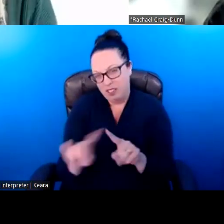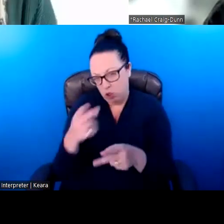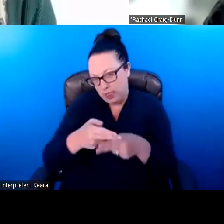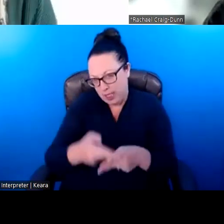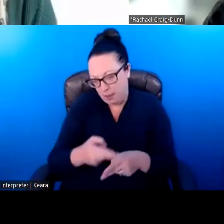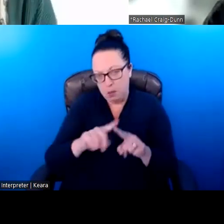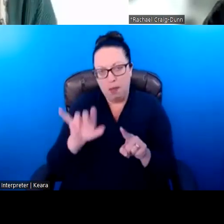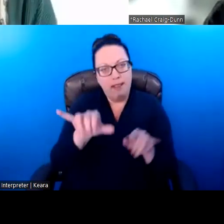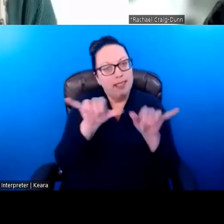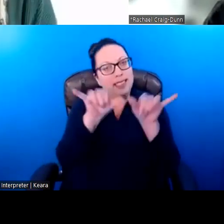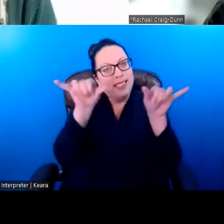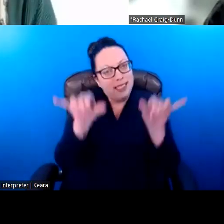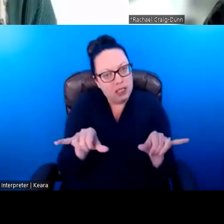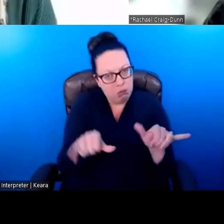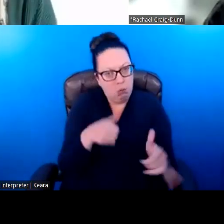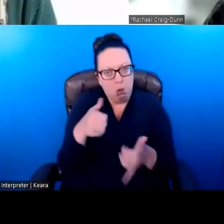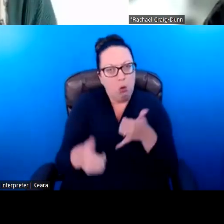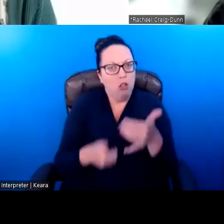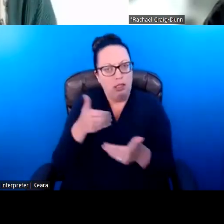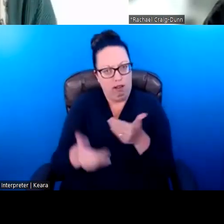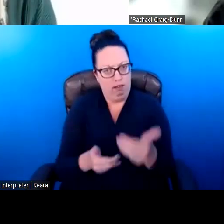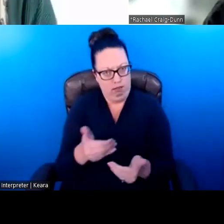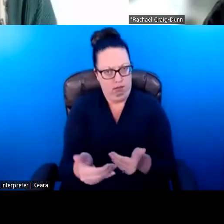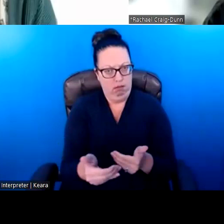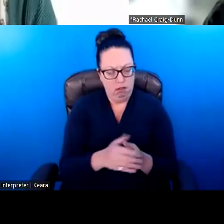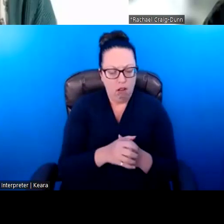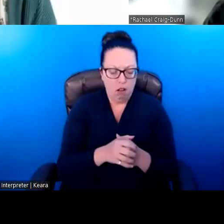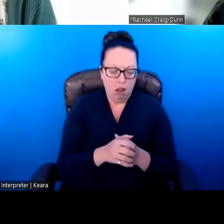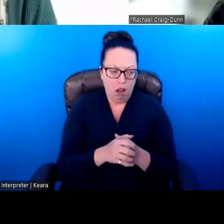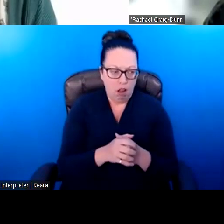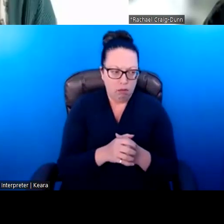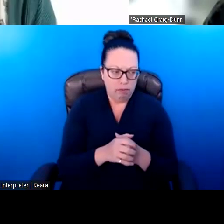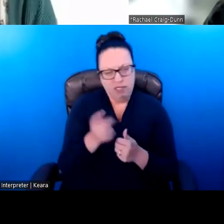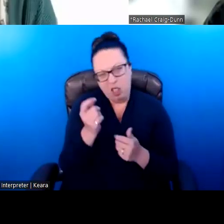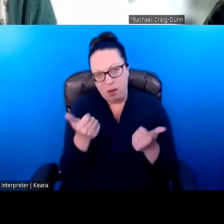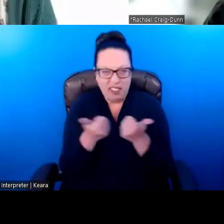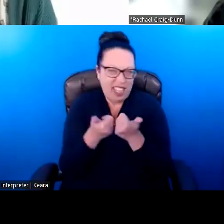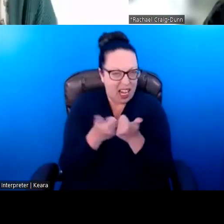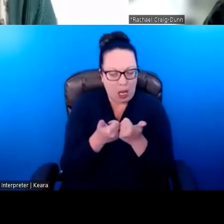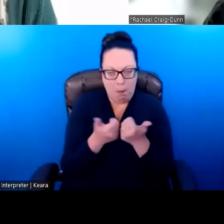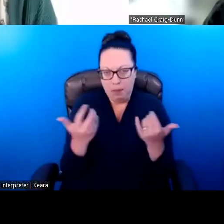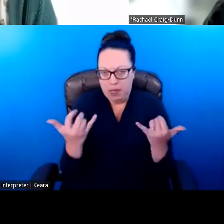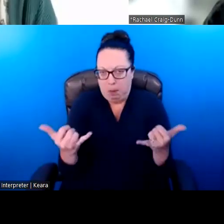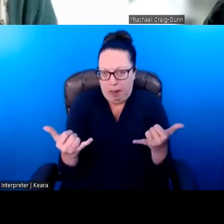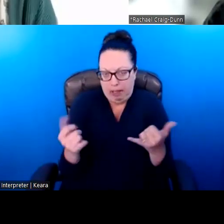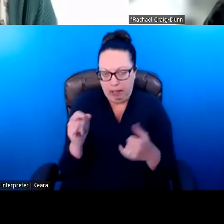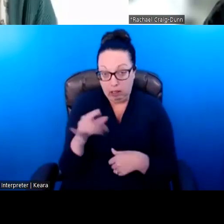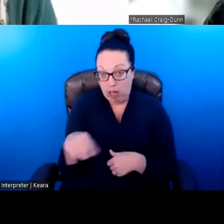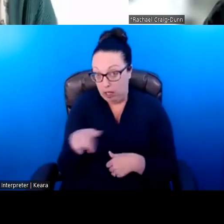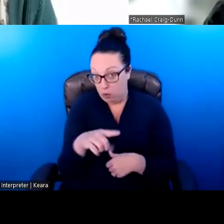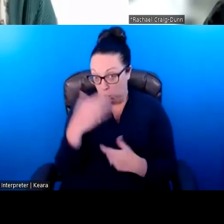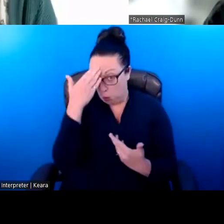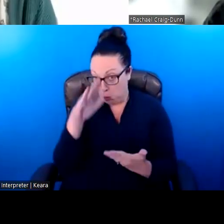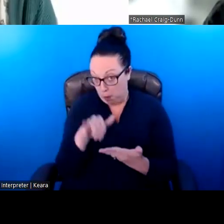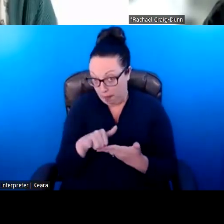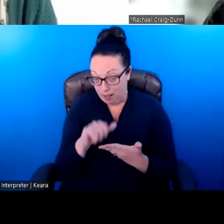a system, a process, a sort of a little bit of a game that's played. And if you don't have that as the family